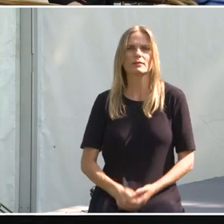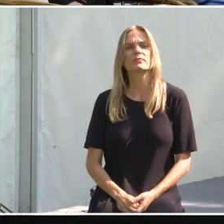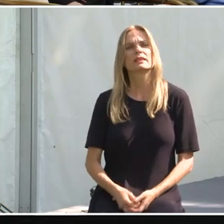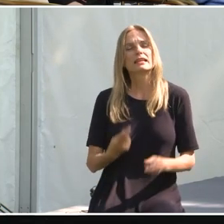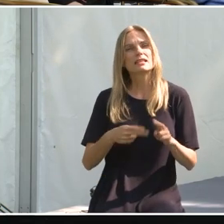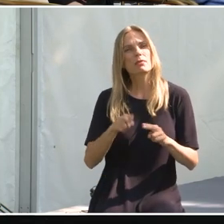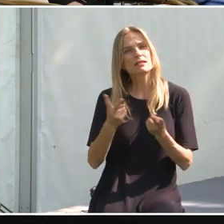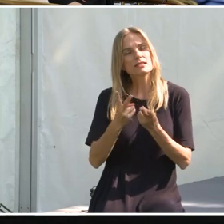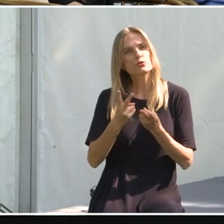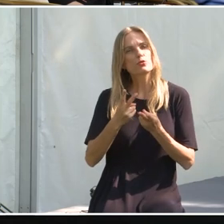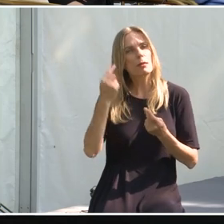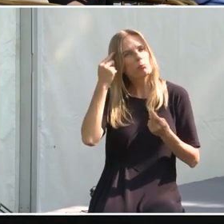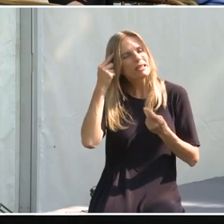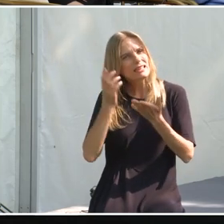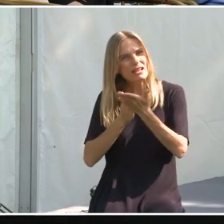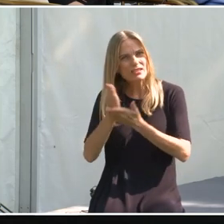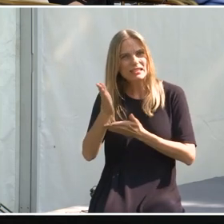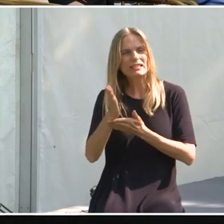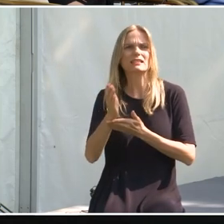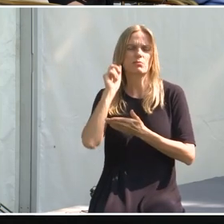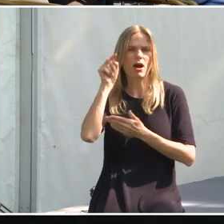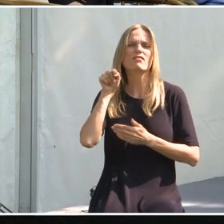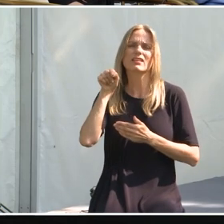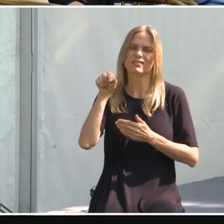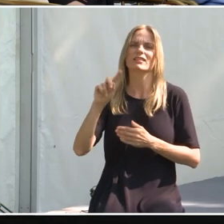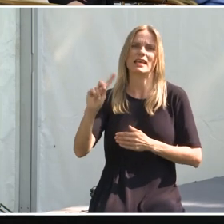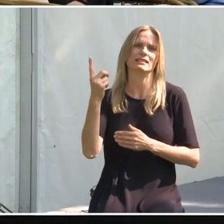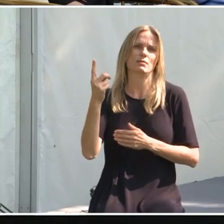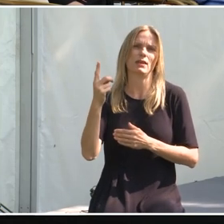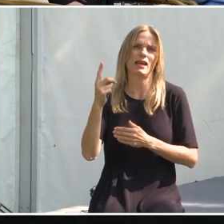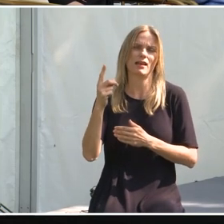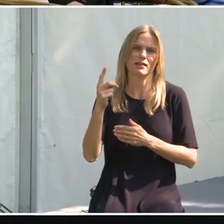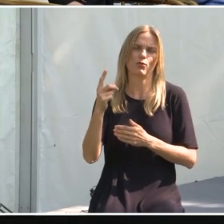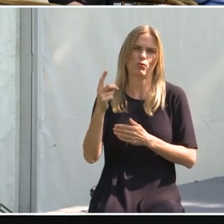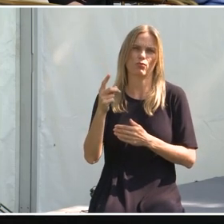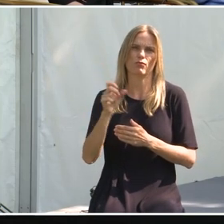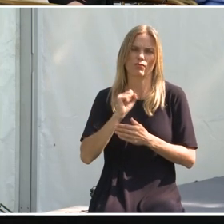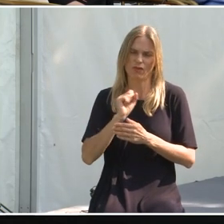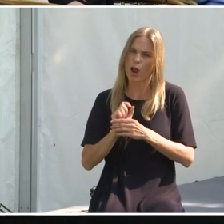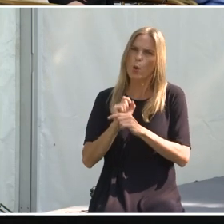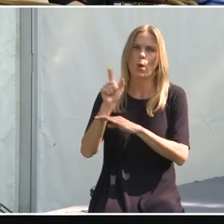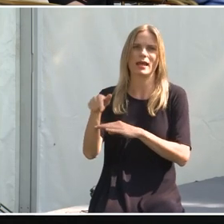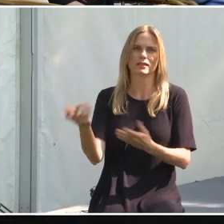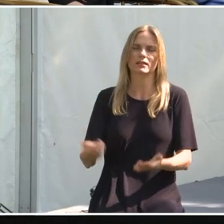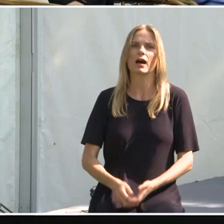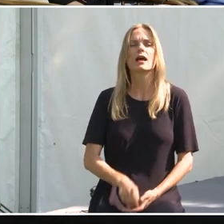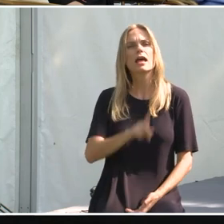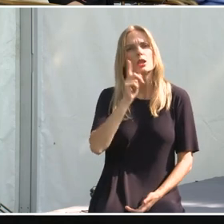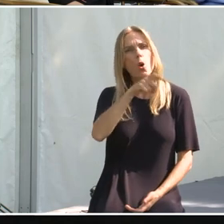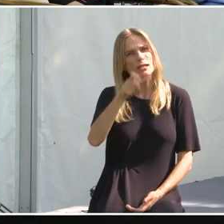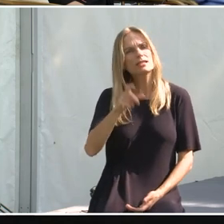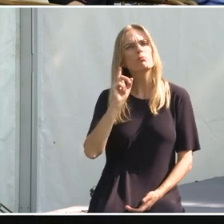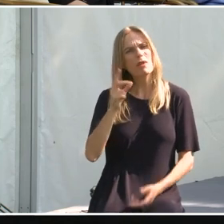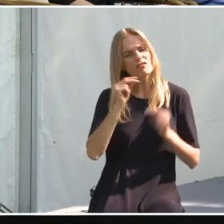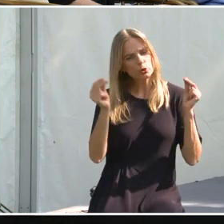mindset should be the first thing to go to actually help young people to admit that they have a problem and ask for